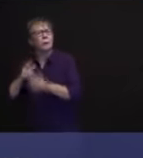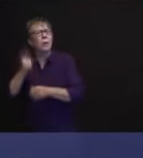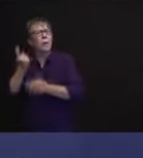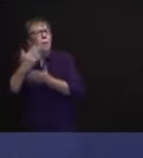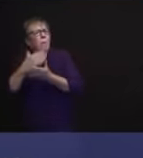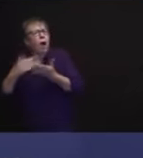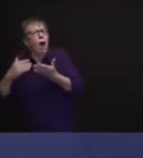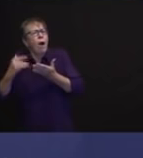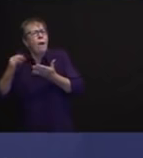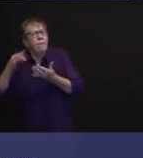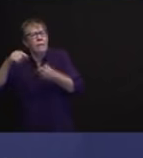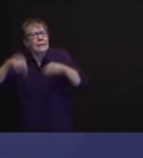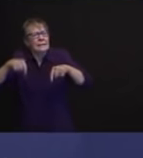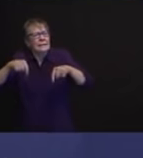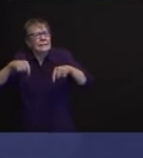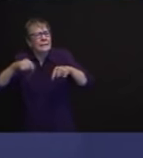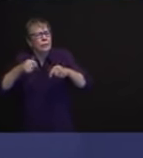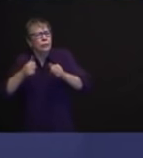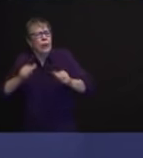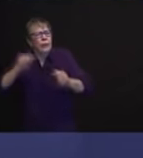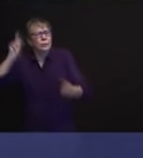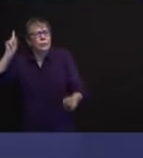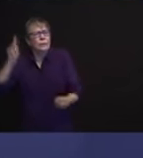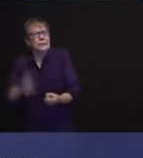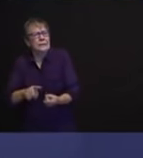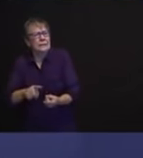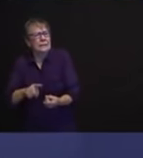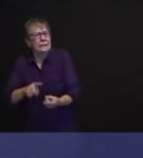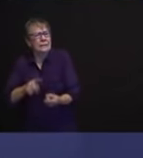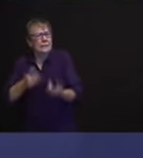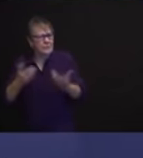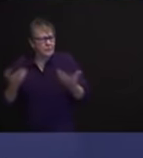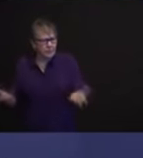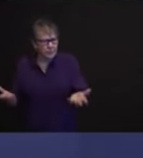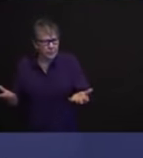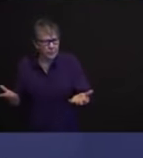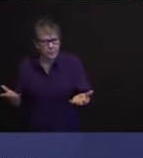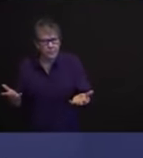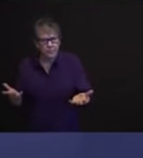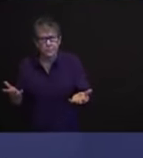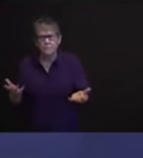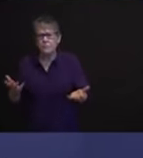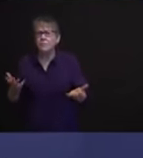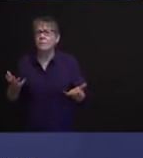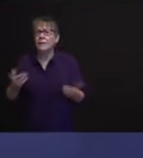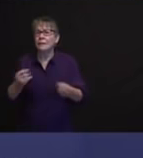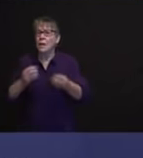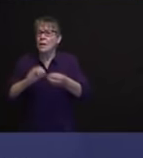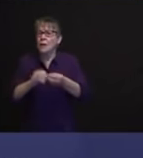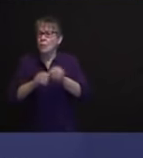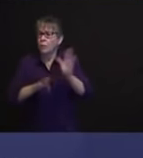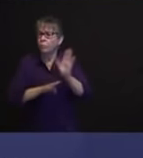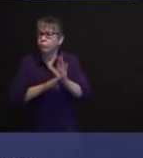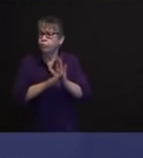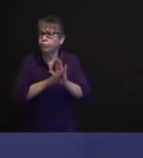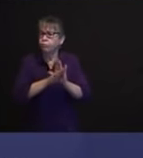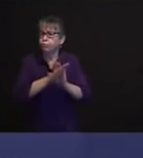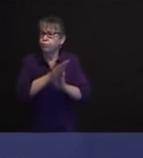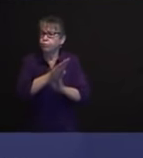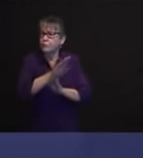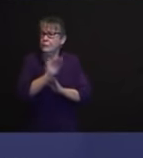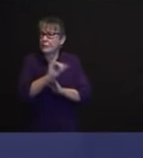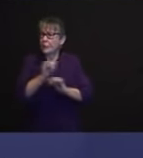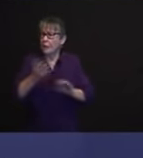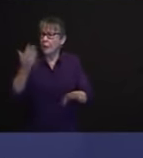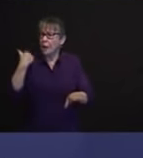we get overwhelmed, as we were in the spring, essentially contact tracing became almost impossible because there were too many cases for the number of contact